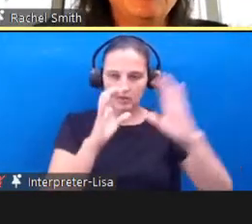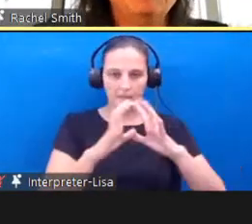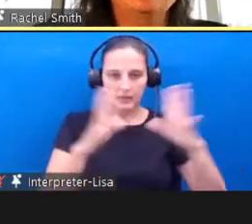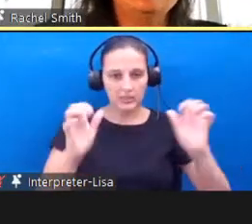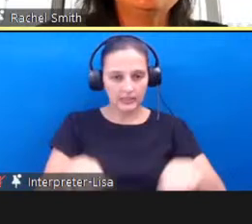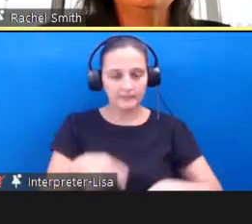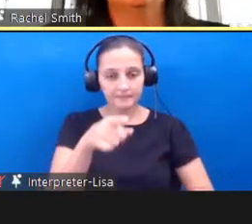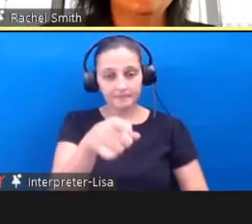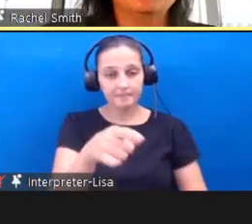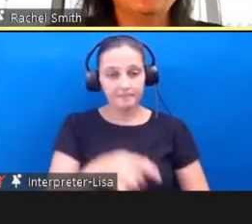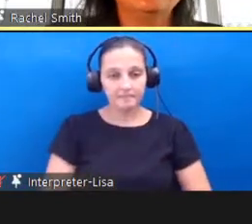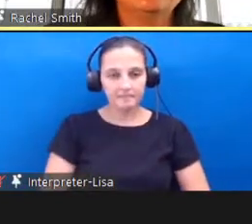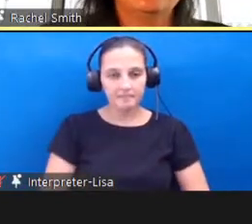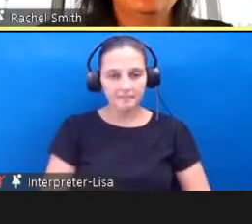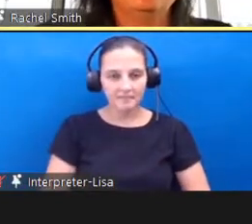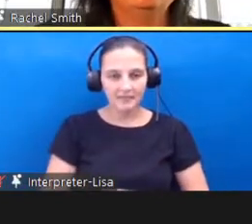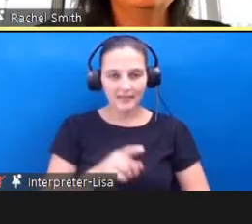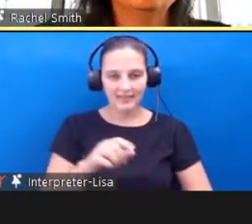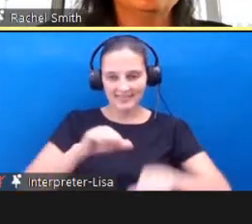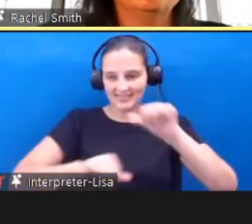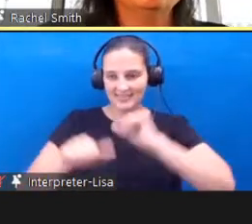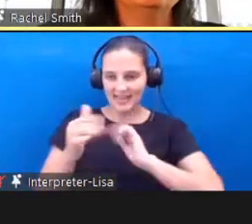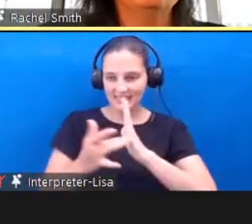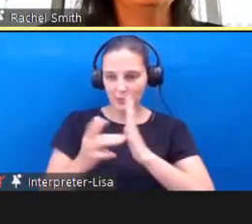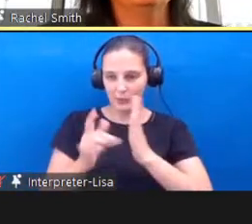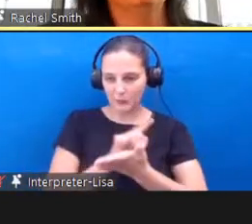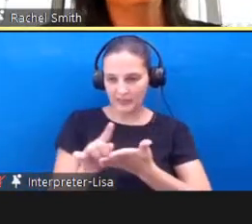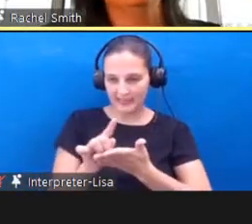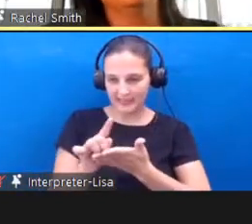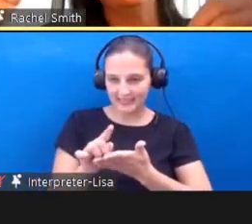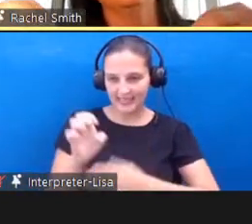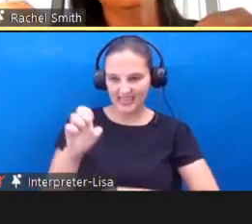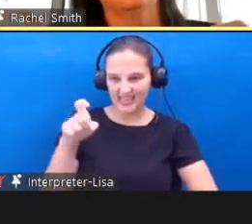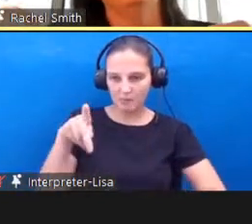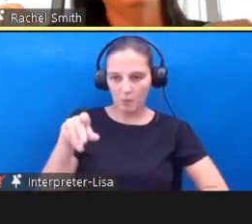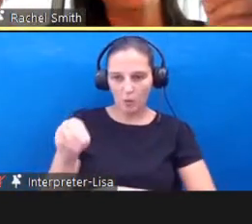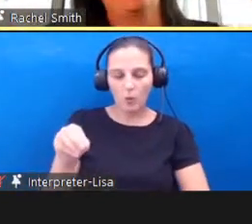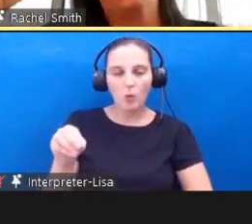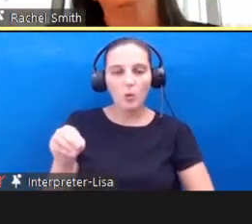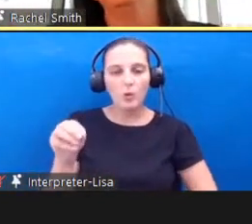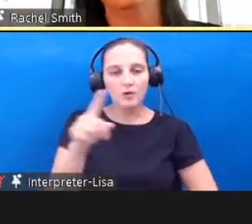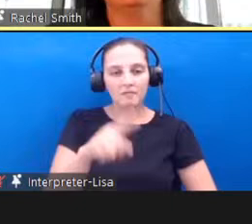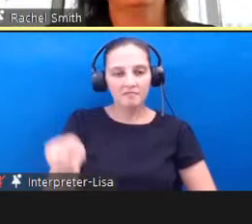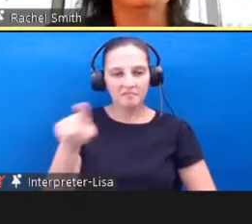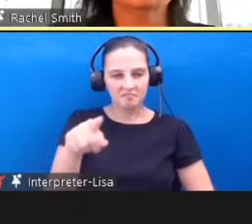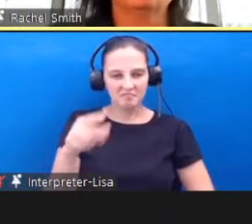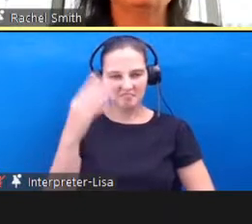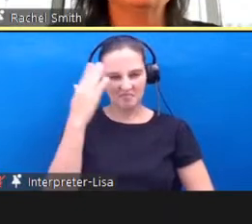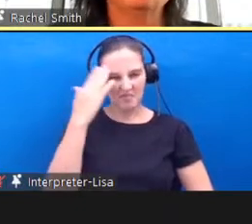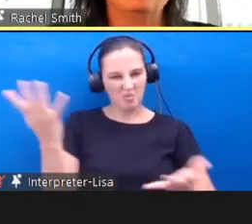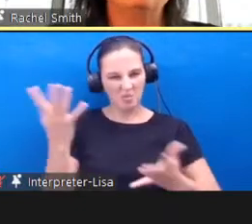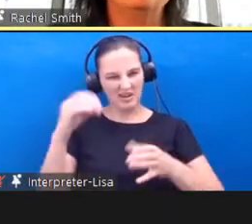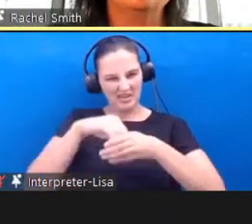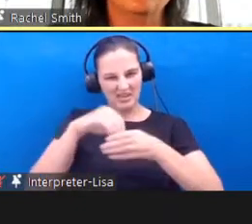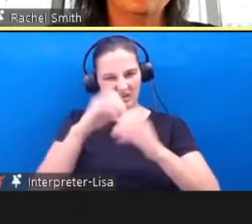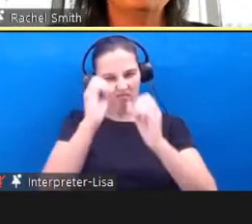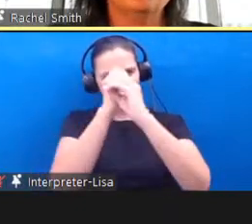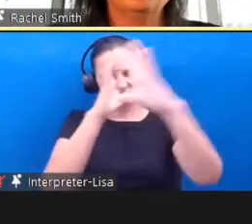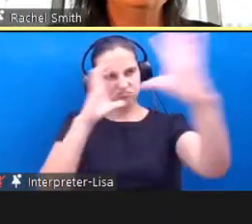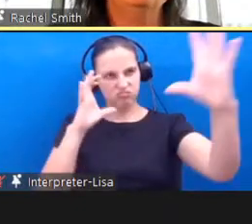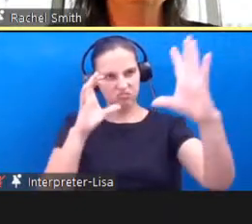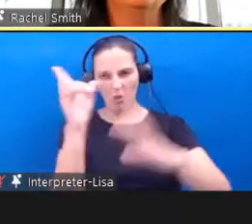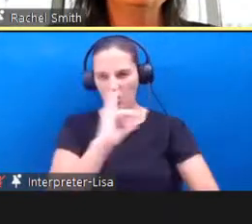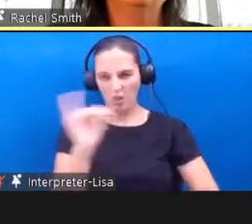in because it is SciTech Week, the SciTech Expo, just to give you a sense of what happens in a telescope. So you have at the